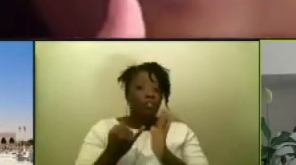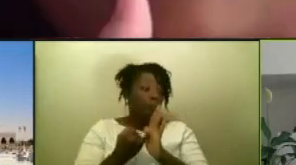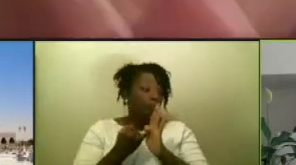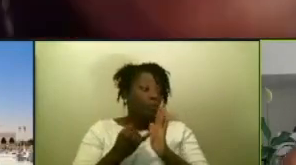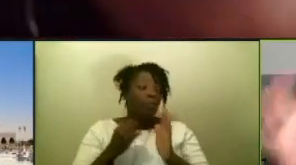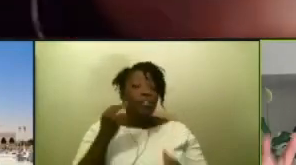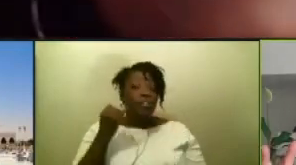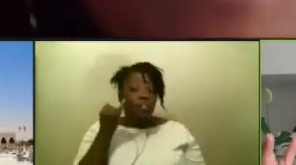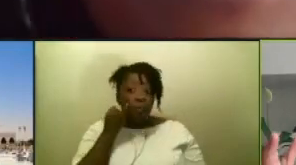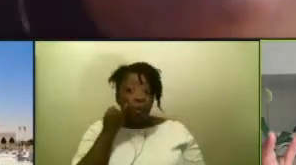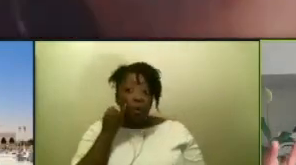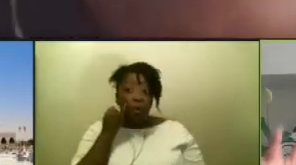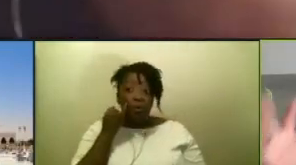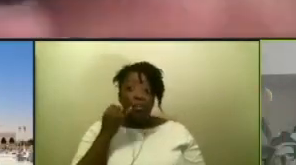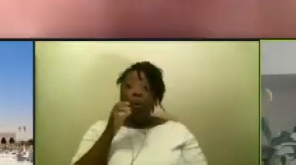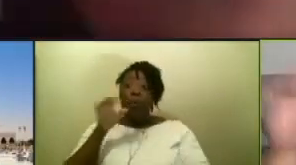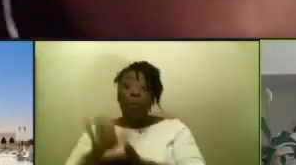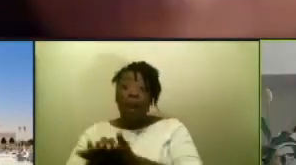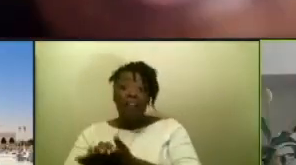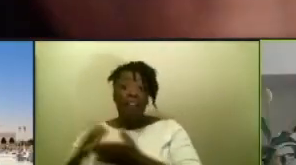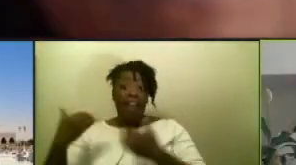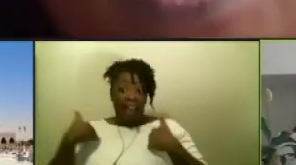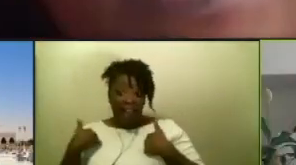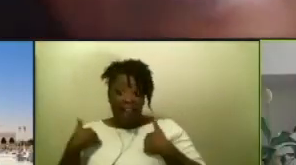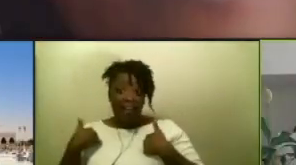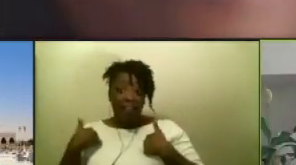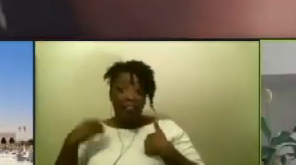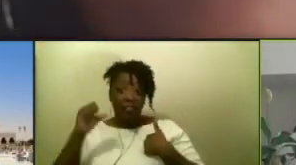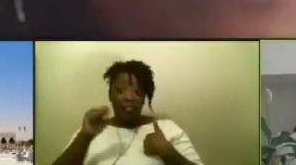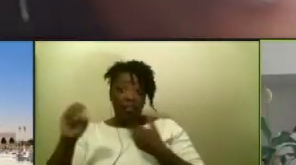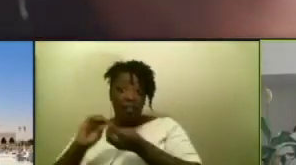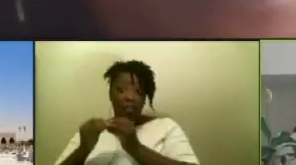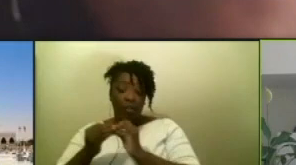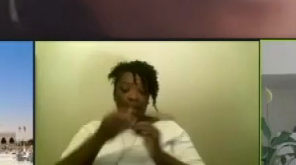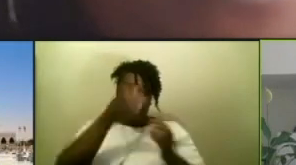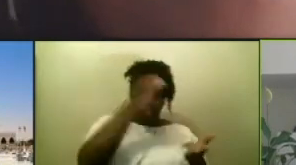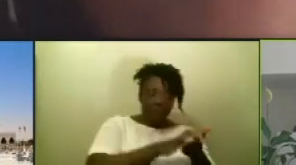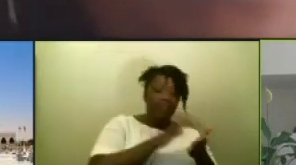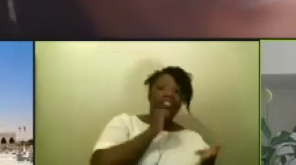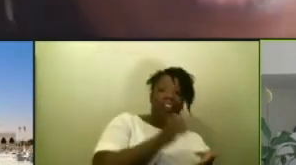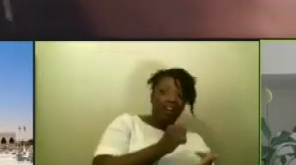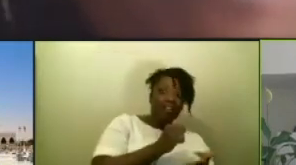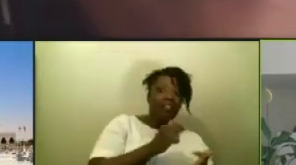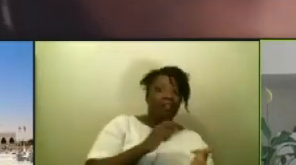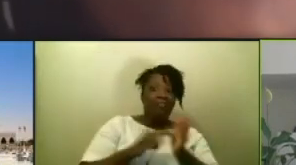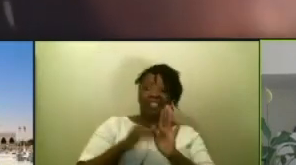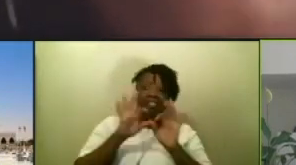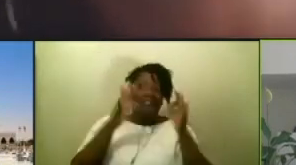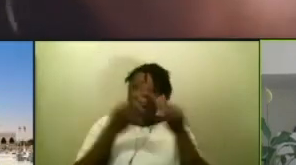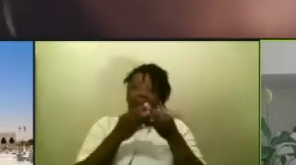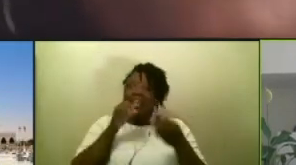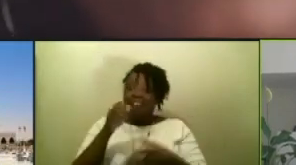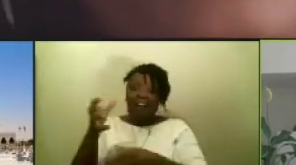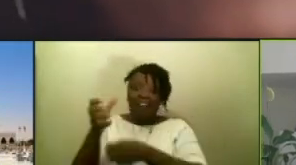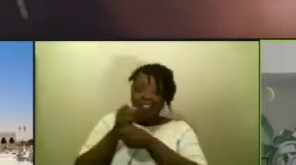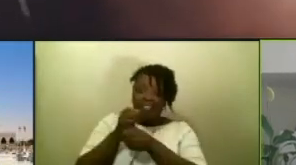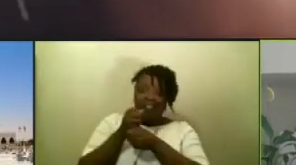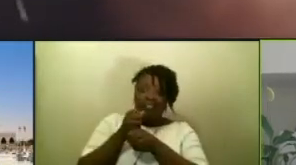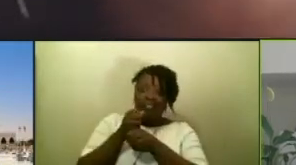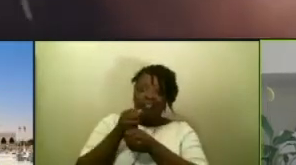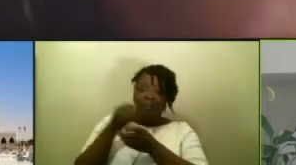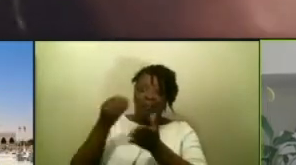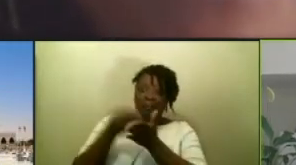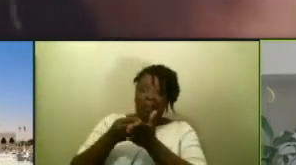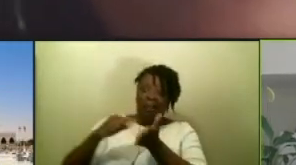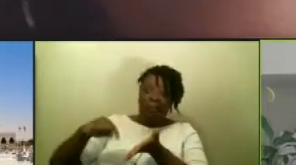Social Security number and her husband did not, nobody in the family could get a payment, the cash payment. So essentially